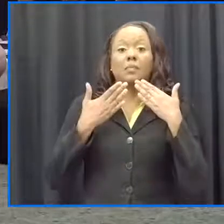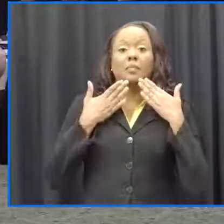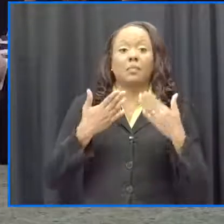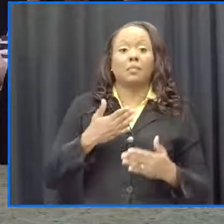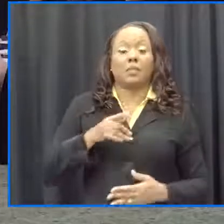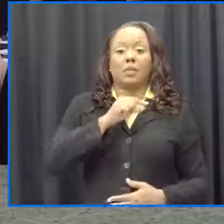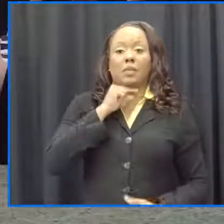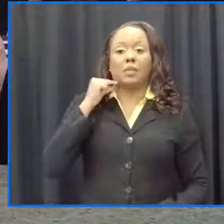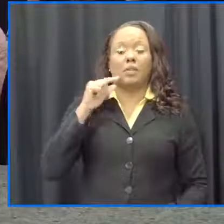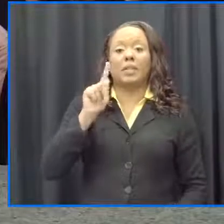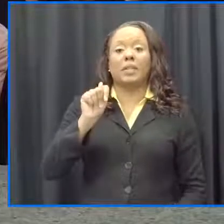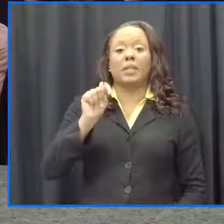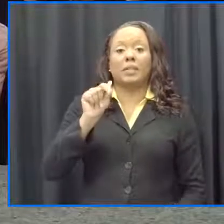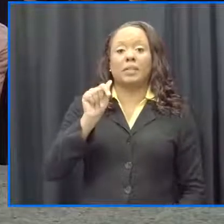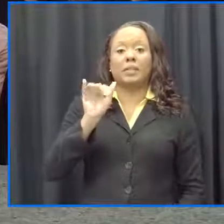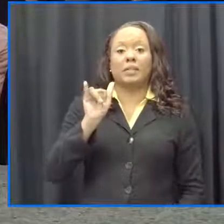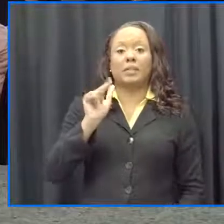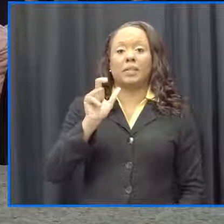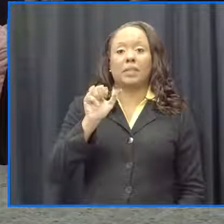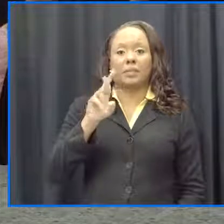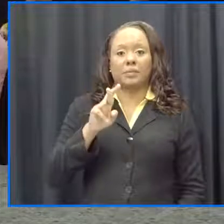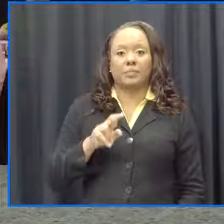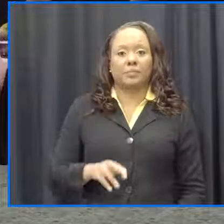Thank you, Dr. Taylor.